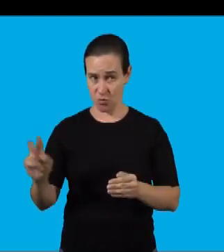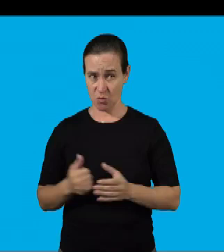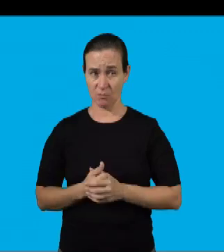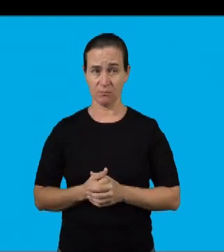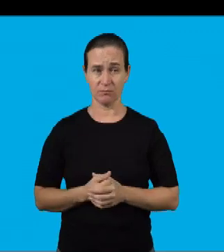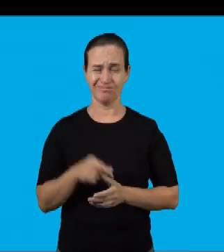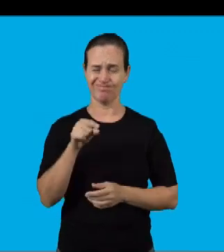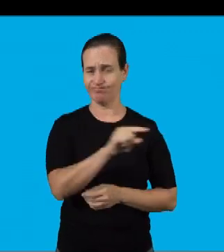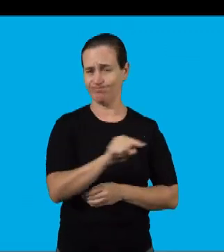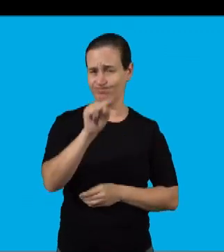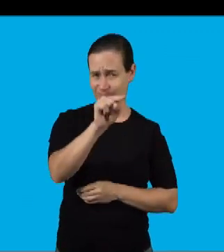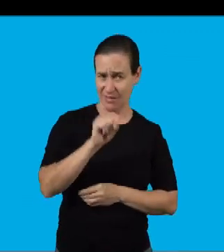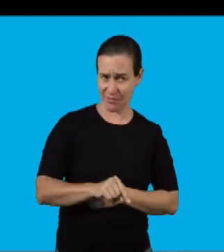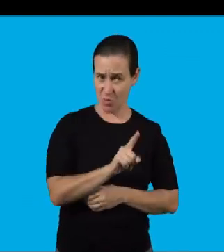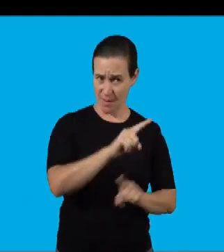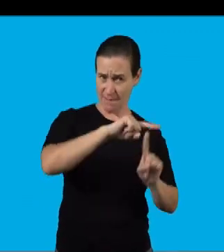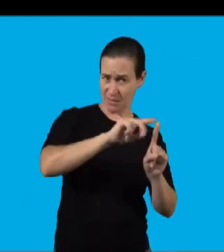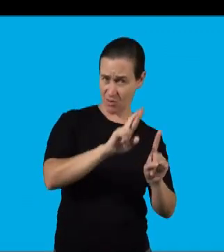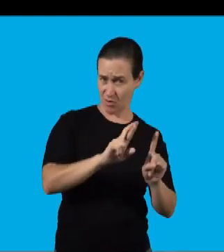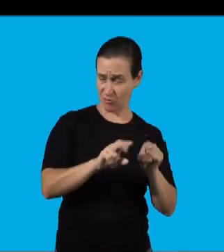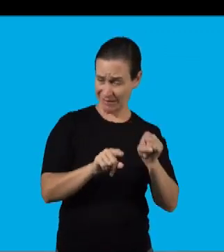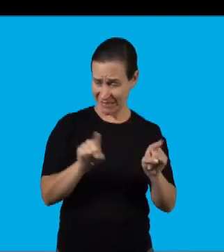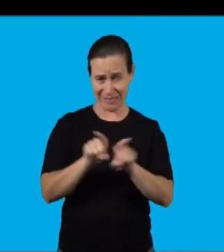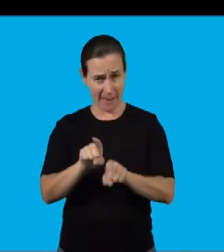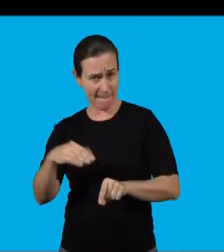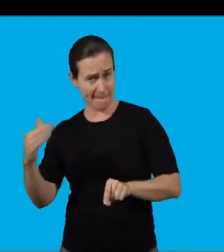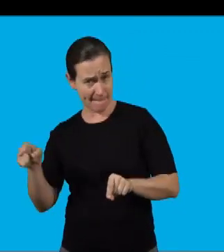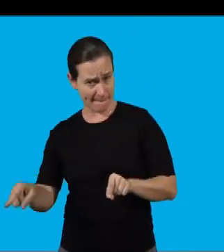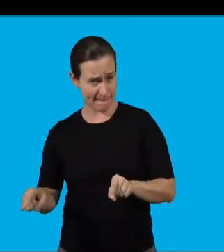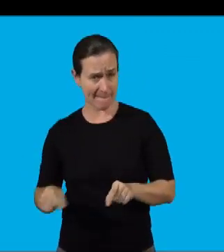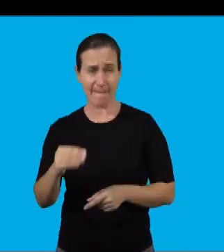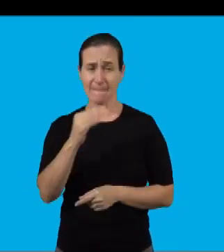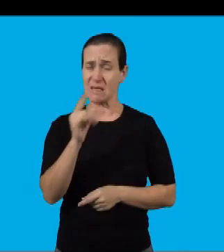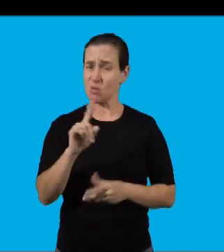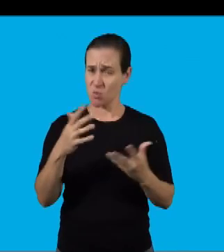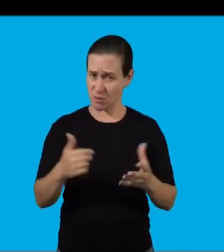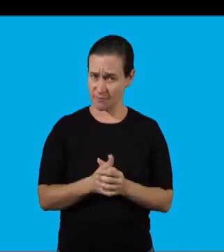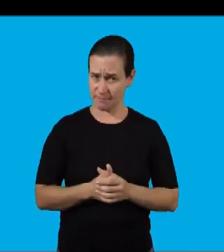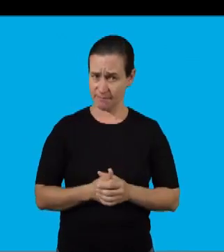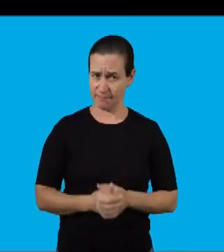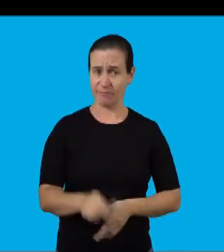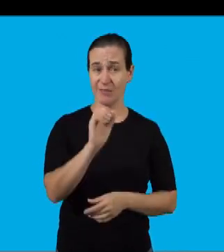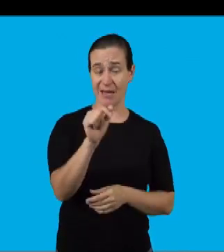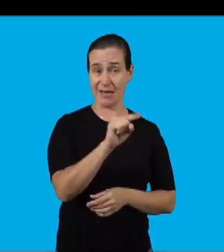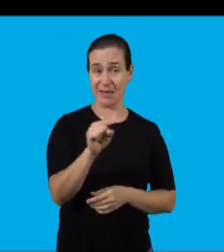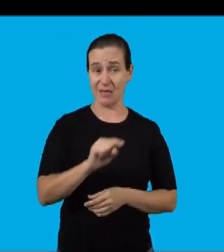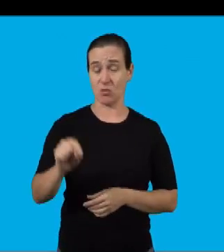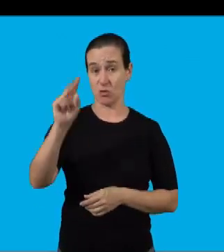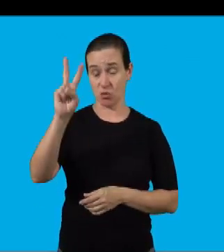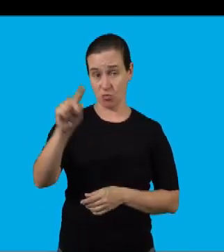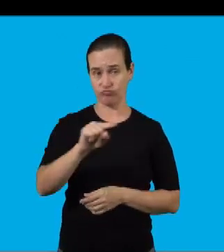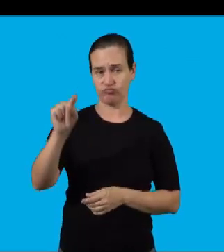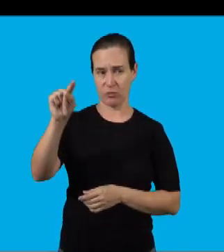2. And when we divide by 1 plus r on both sides, that is going to leave us with a is equals to